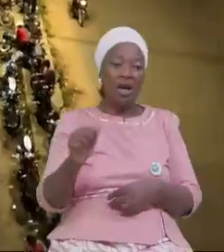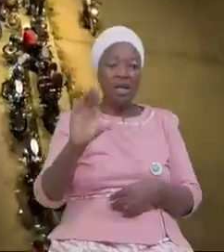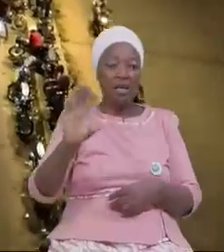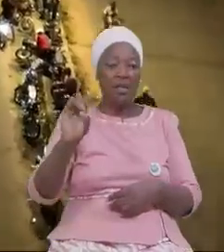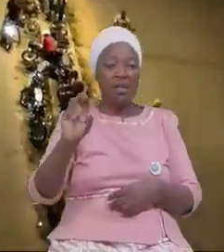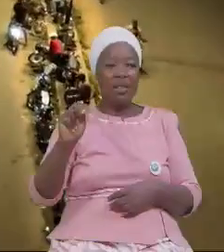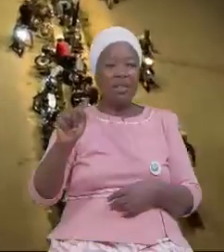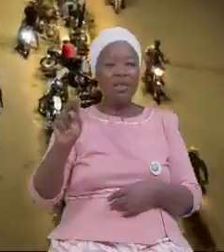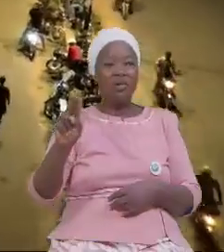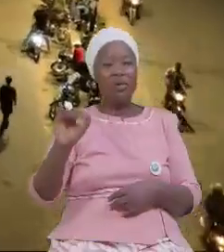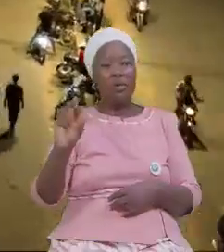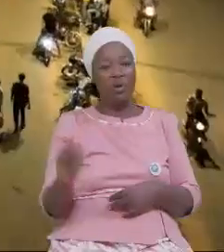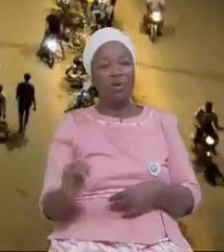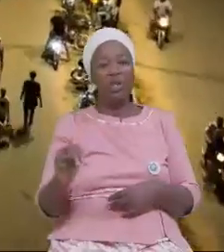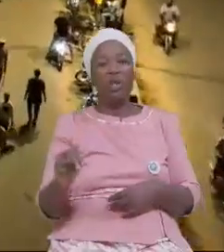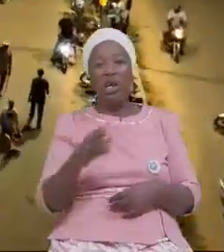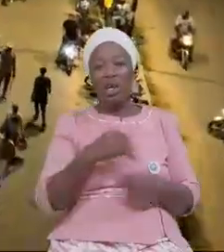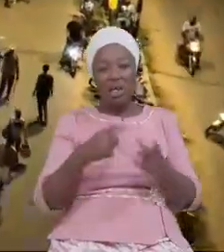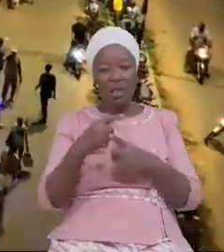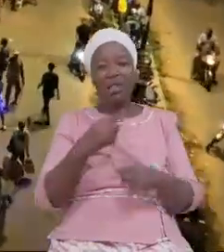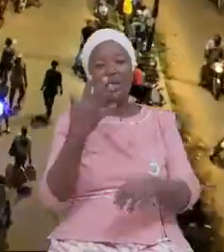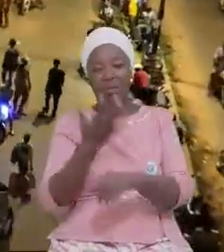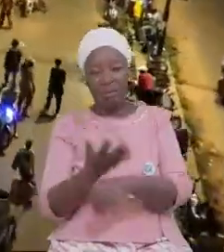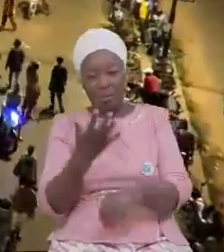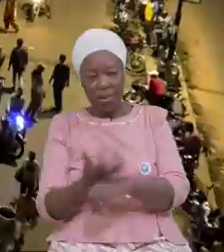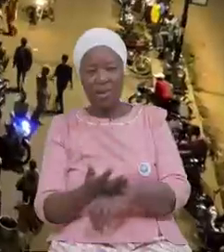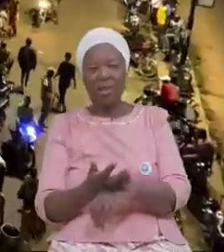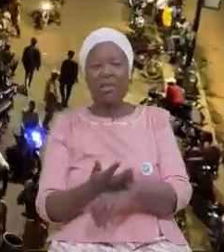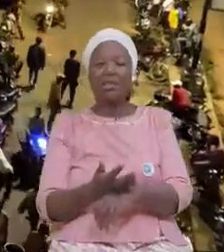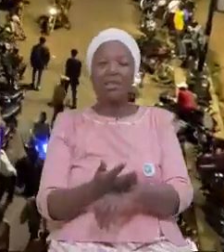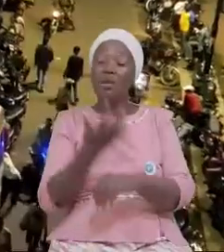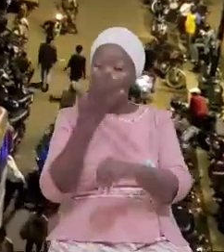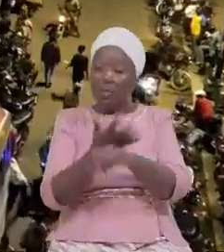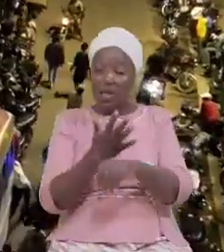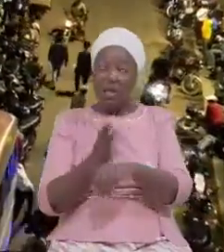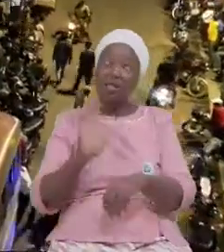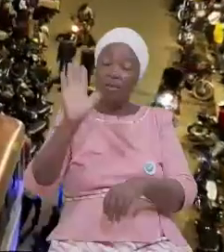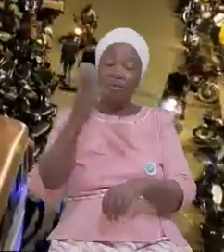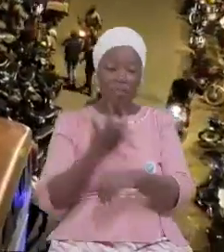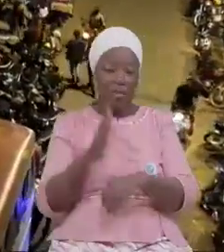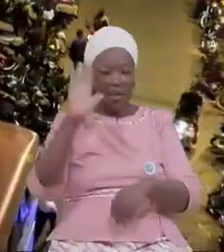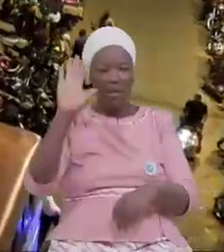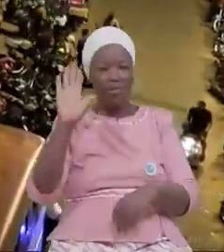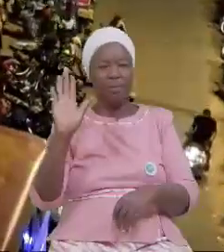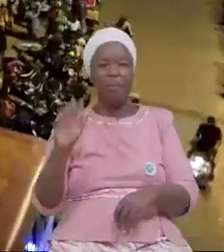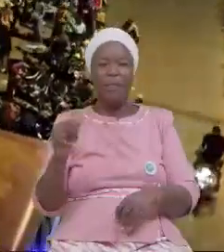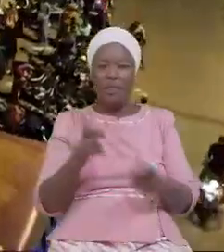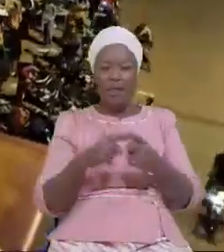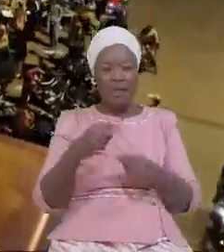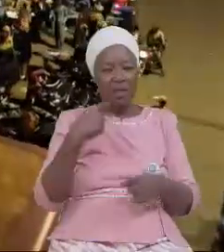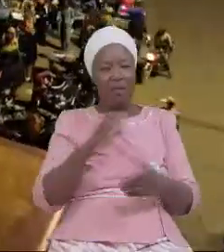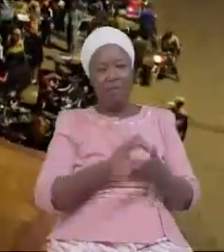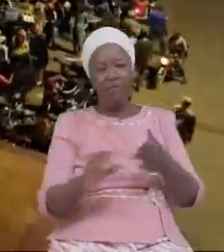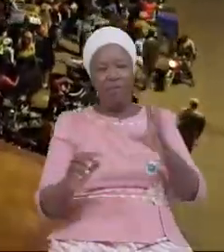it says, beseeching him, pleading with him, begging him. Look at verse 6. In verse 6,